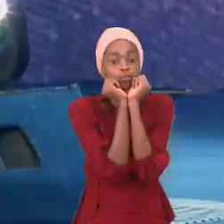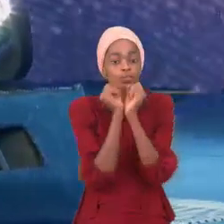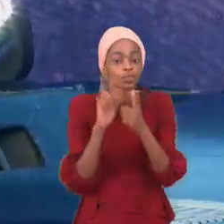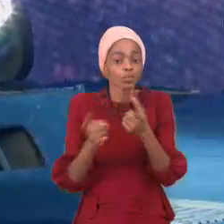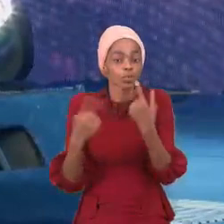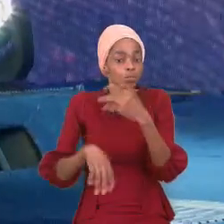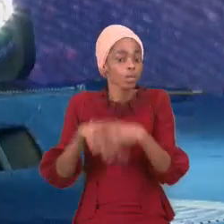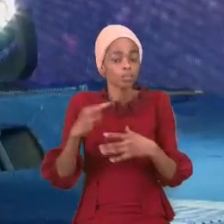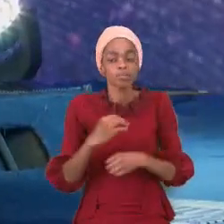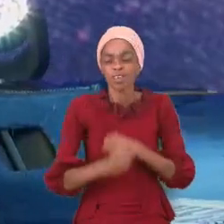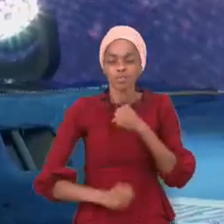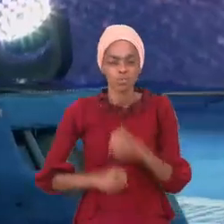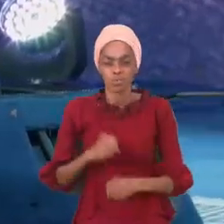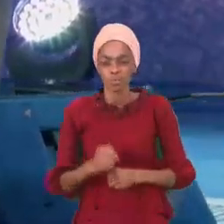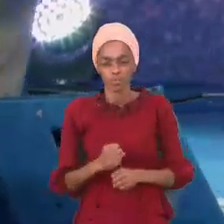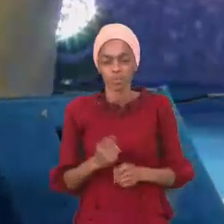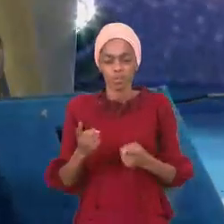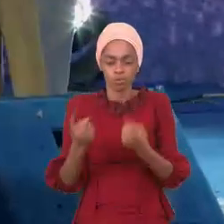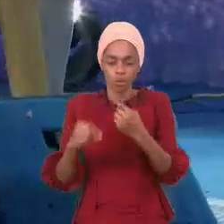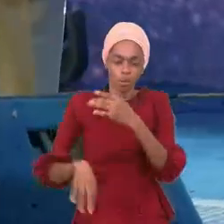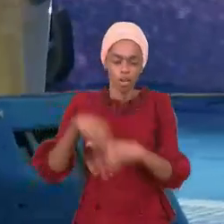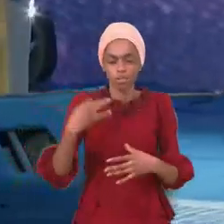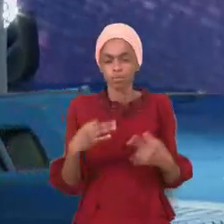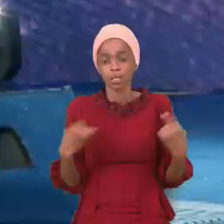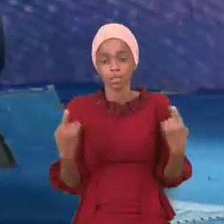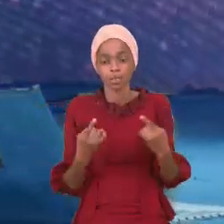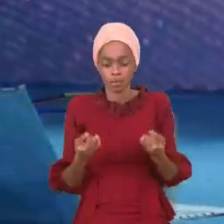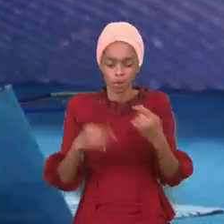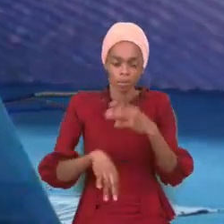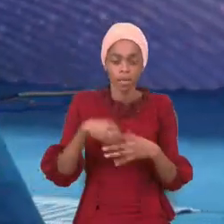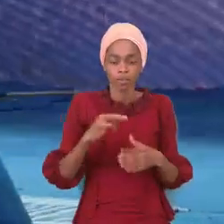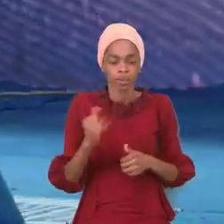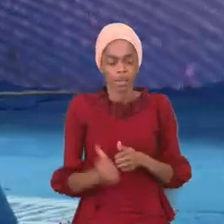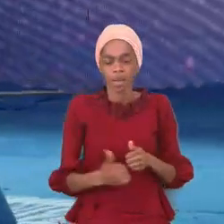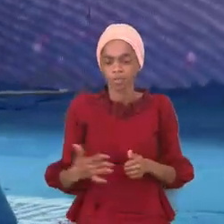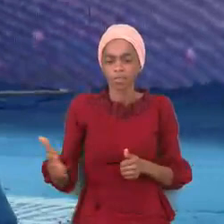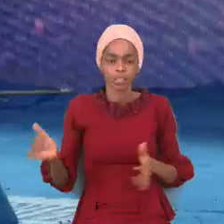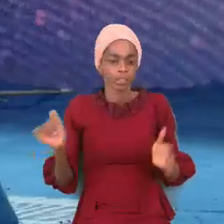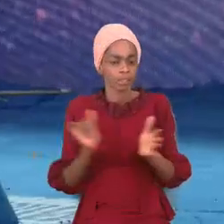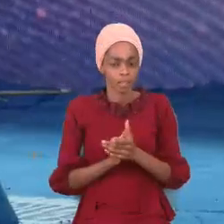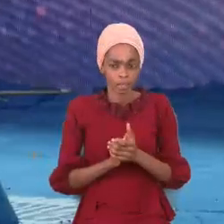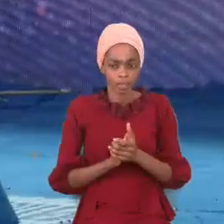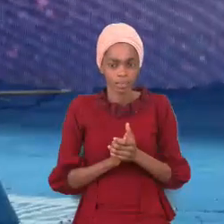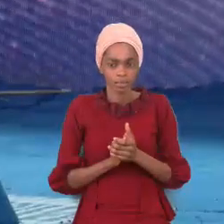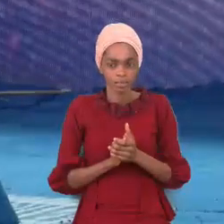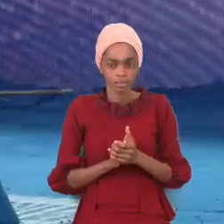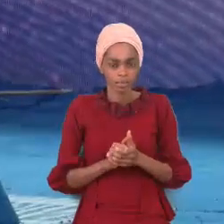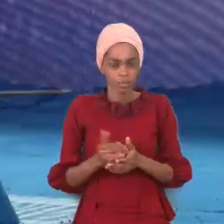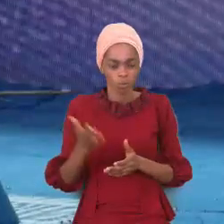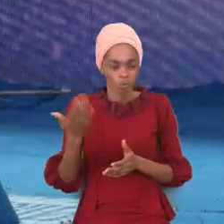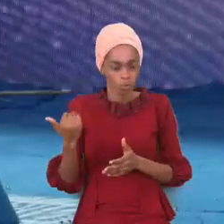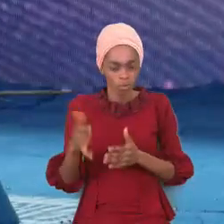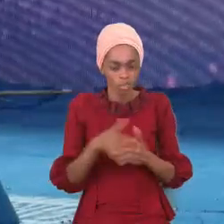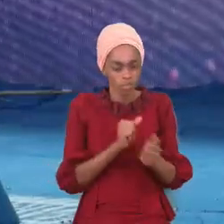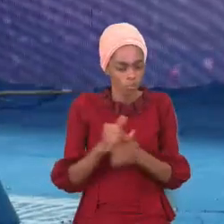their suffering, out of their sin, out of everything that was destroying